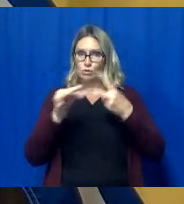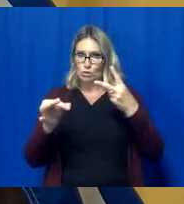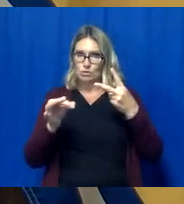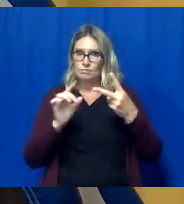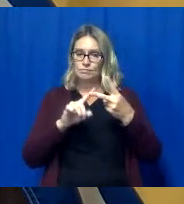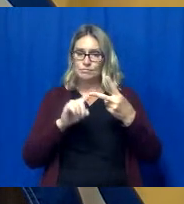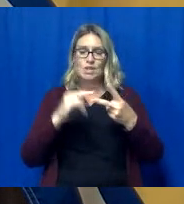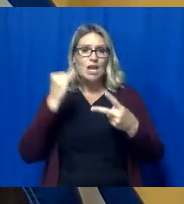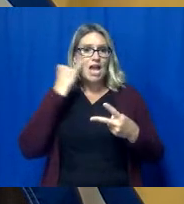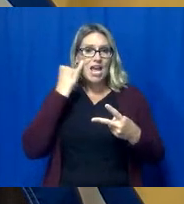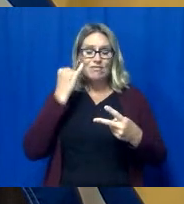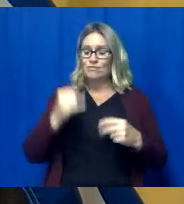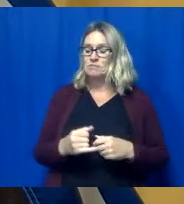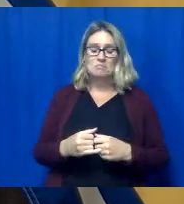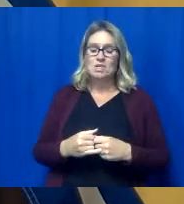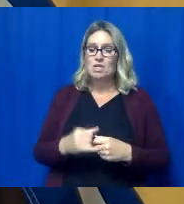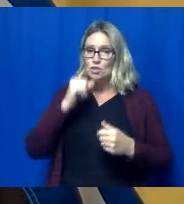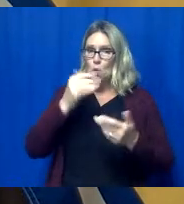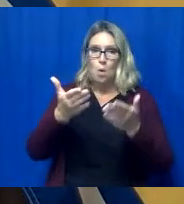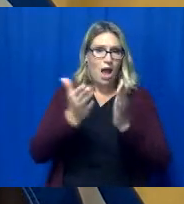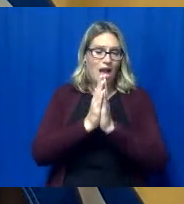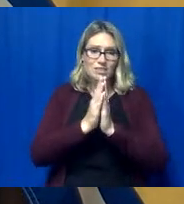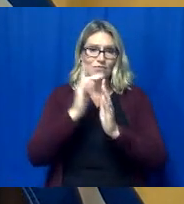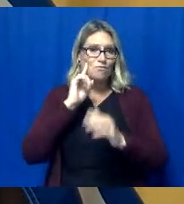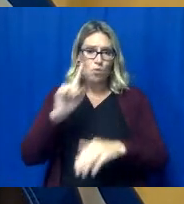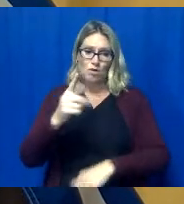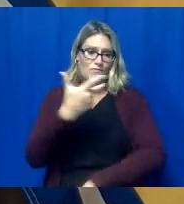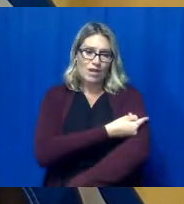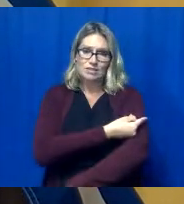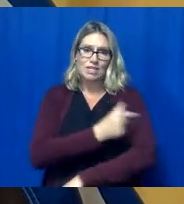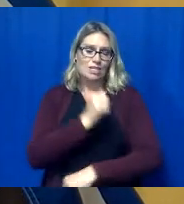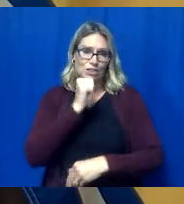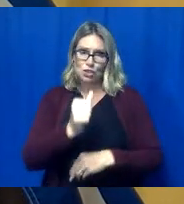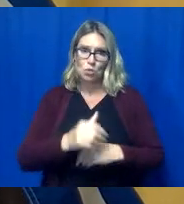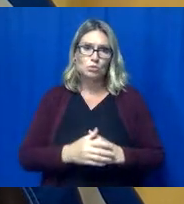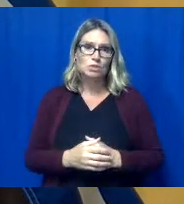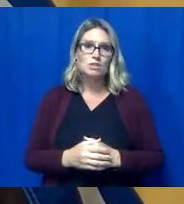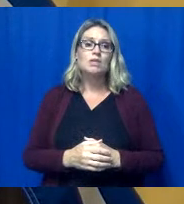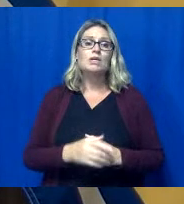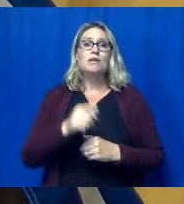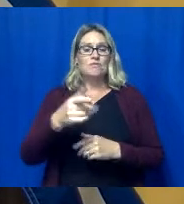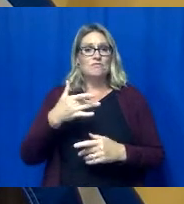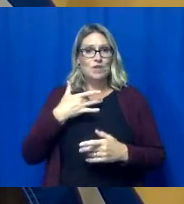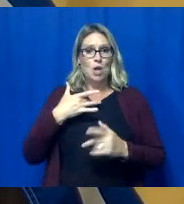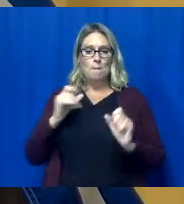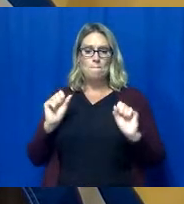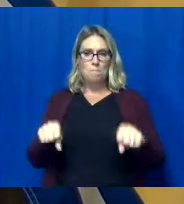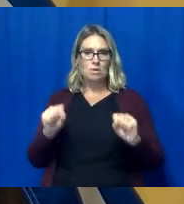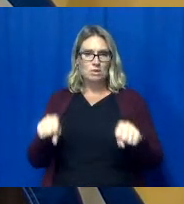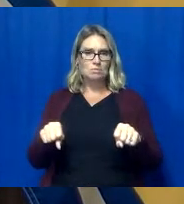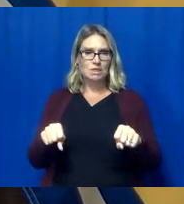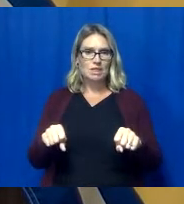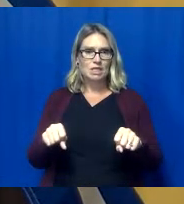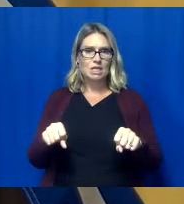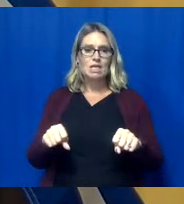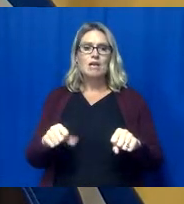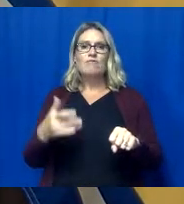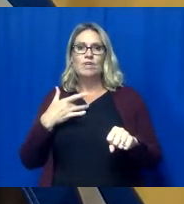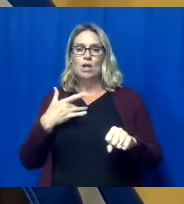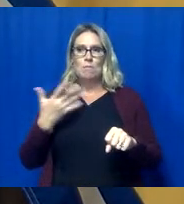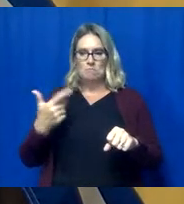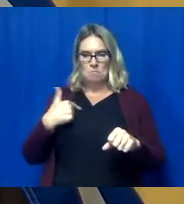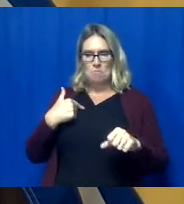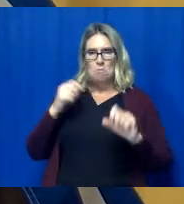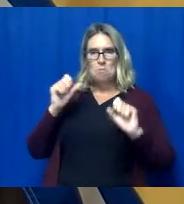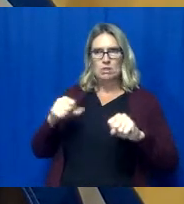they don't choose to ask for proof of vaccination, and they believe that they could be potentially having someone at their service who is